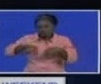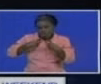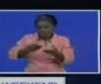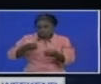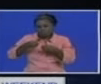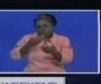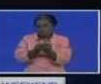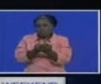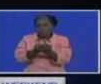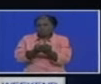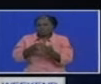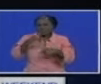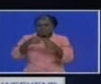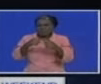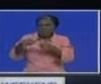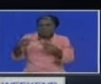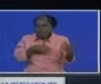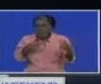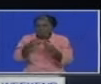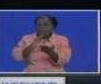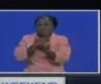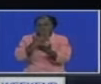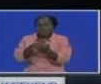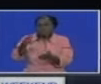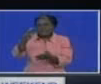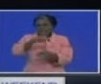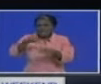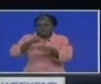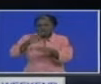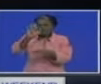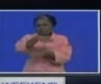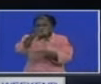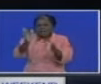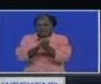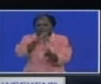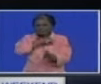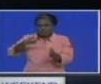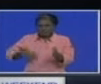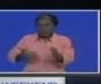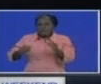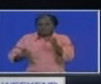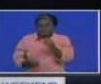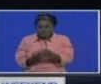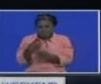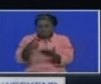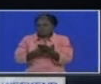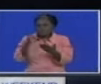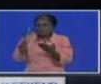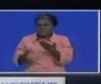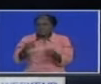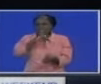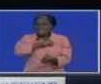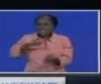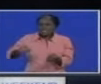now. The ongoing supremacy battle between the National Assembly and the Senate took center stage this weekend. Senators have dismissed